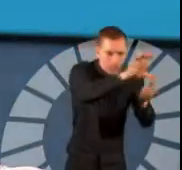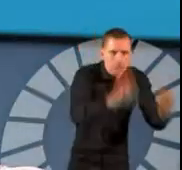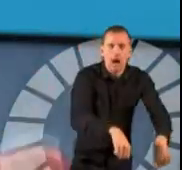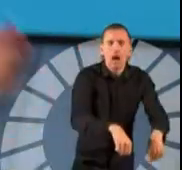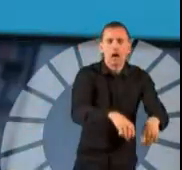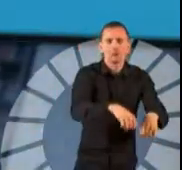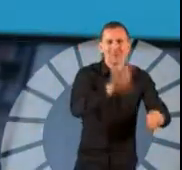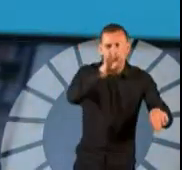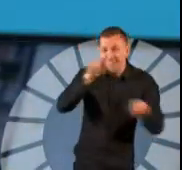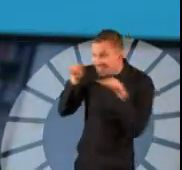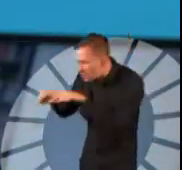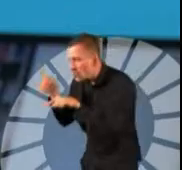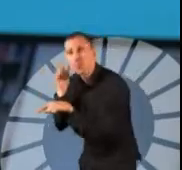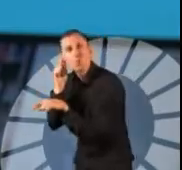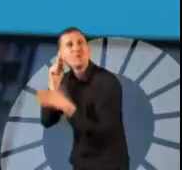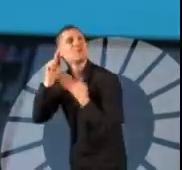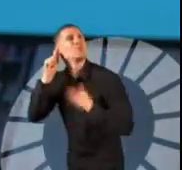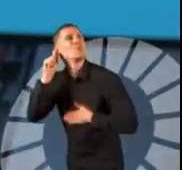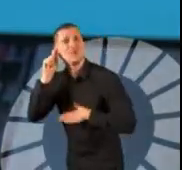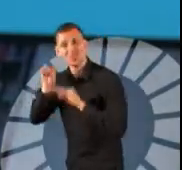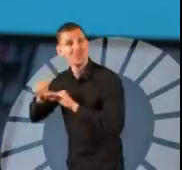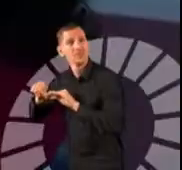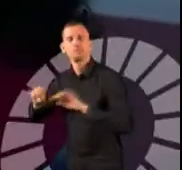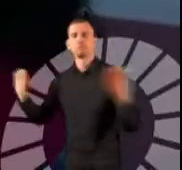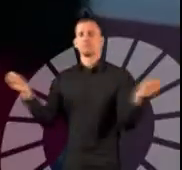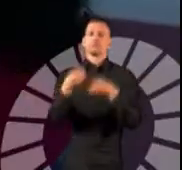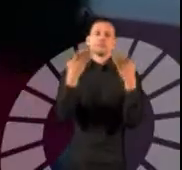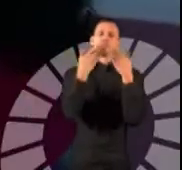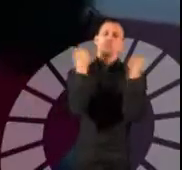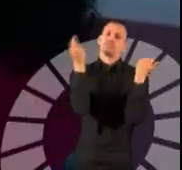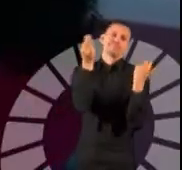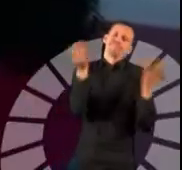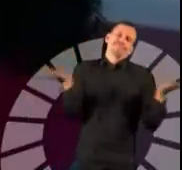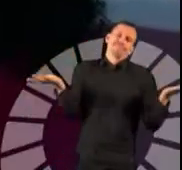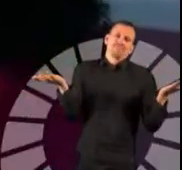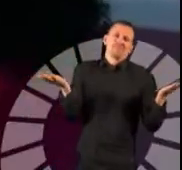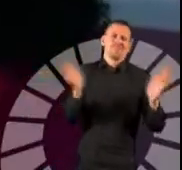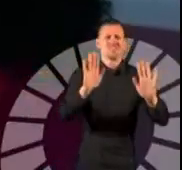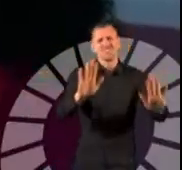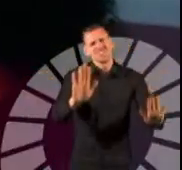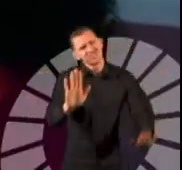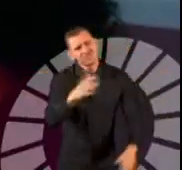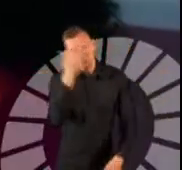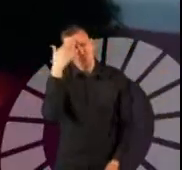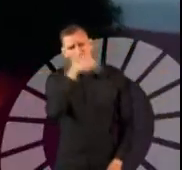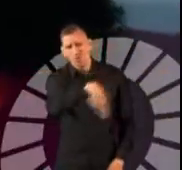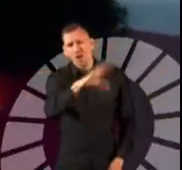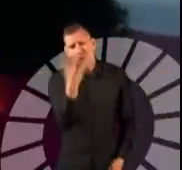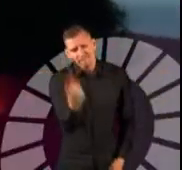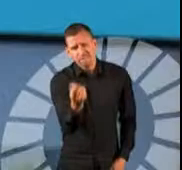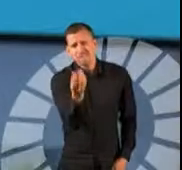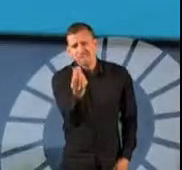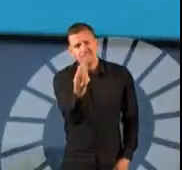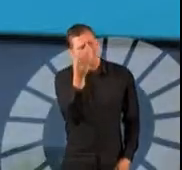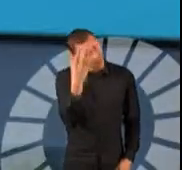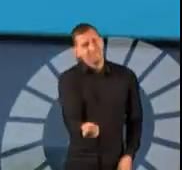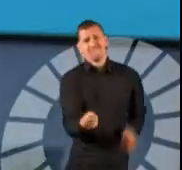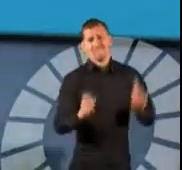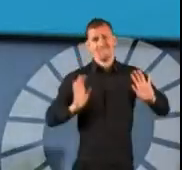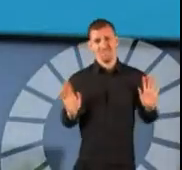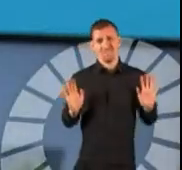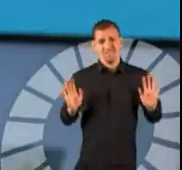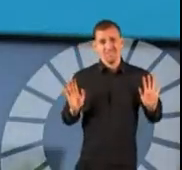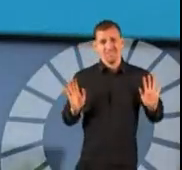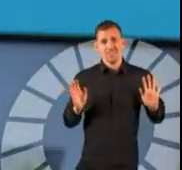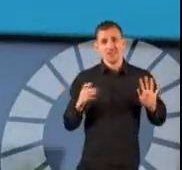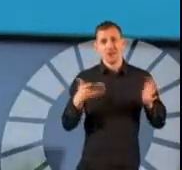is enough, but where is it spent? How is it spent? That's what we need to do differently moving forward. Thank you.